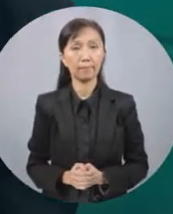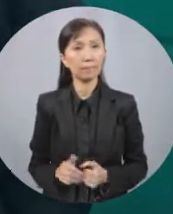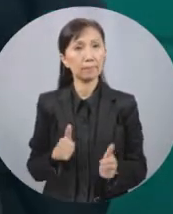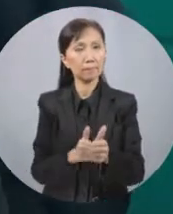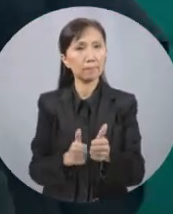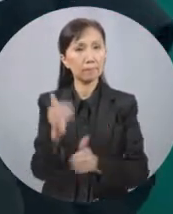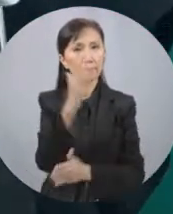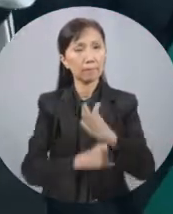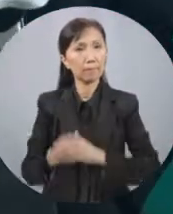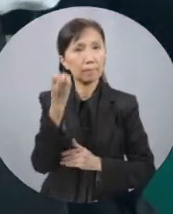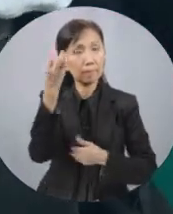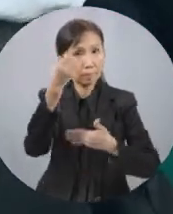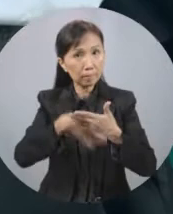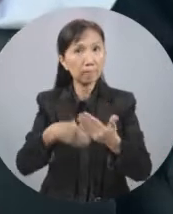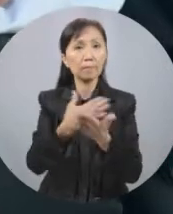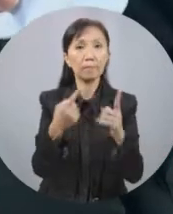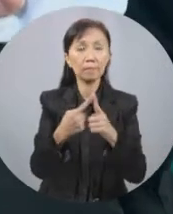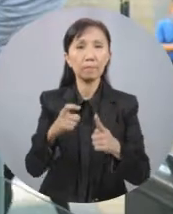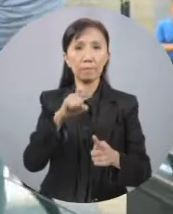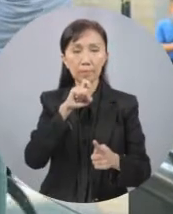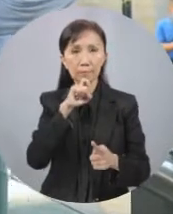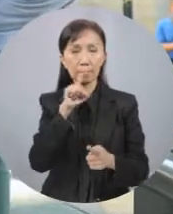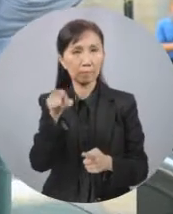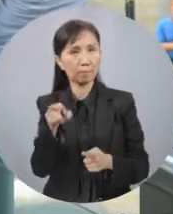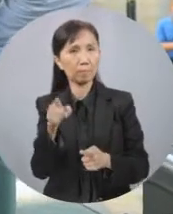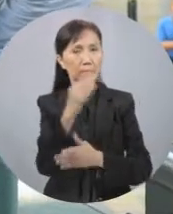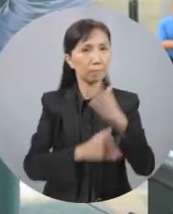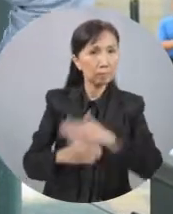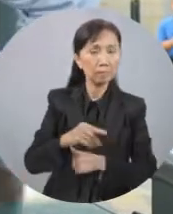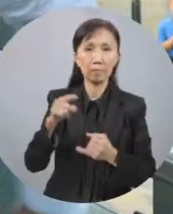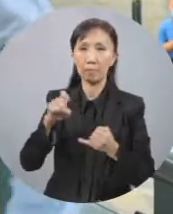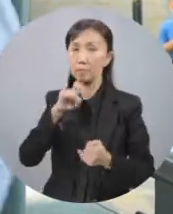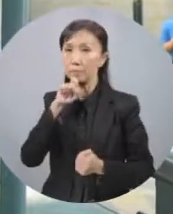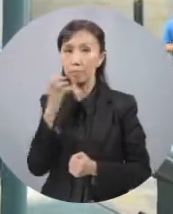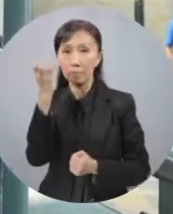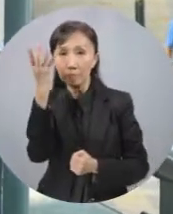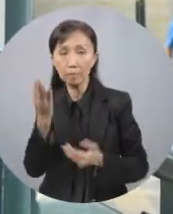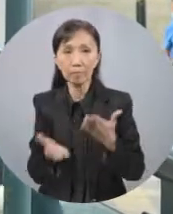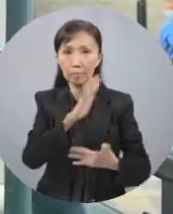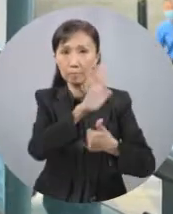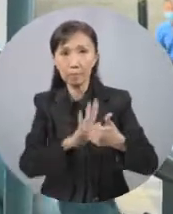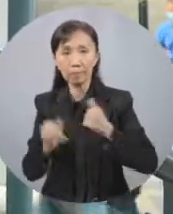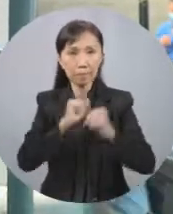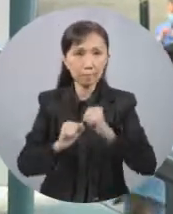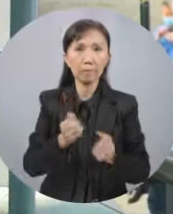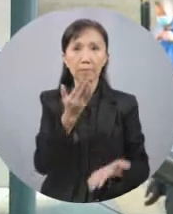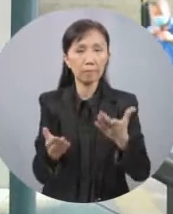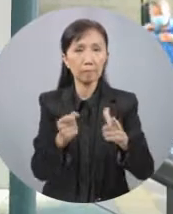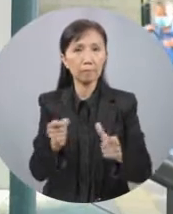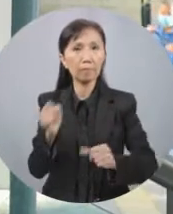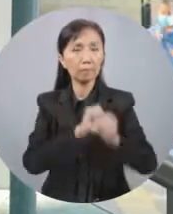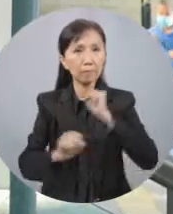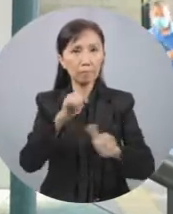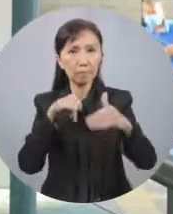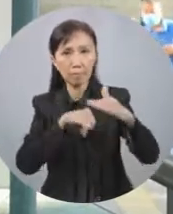Under the Disability Discrimination Ordinance, it is unlawful to discriminate against or harass a person on the grounds of disability or